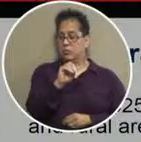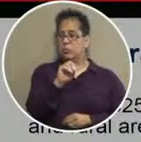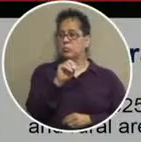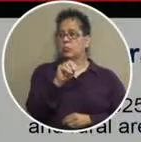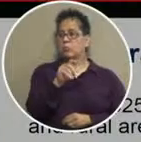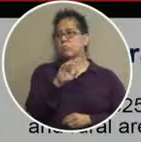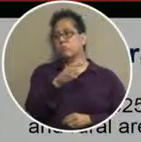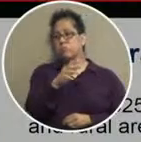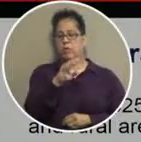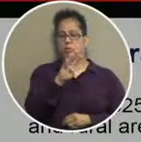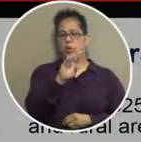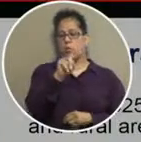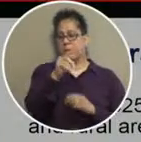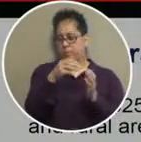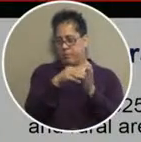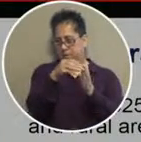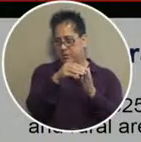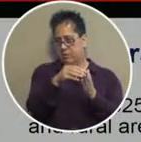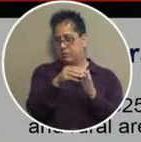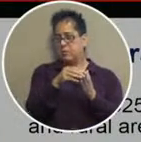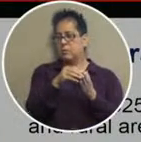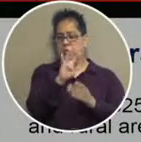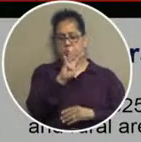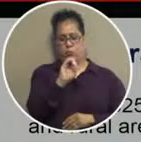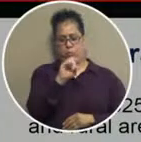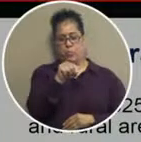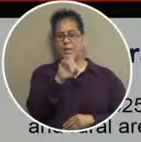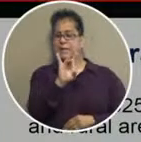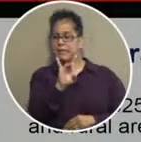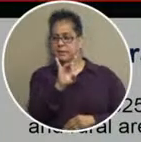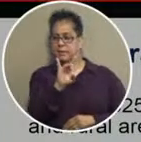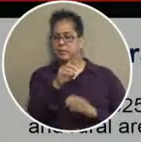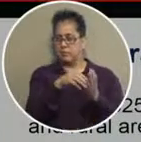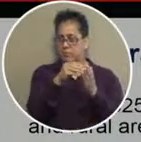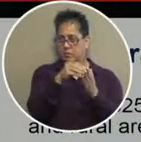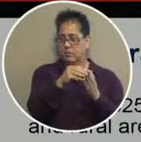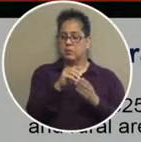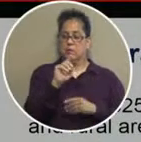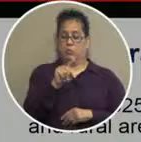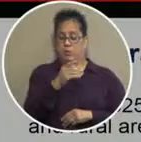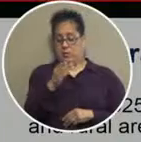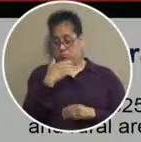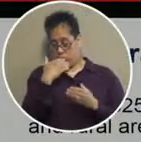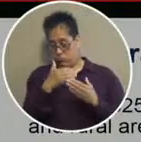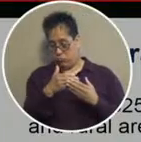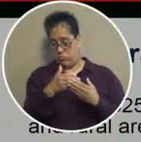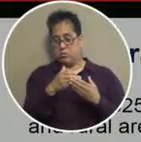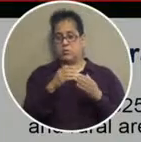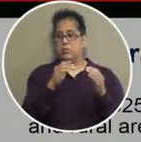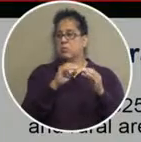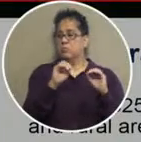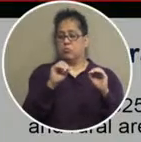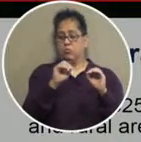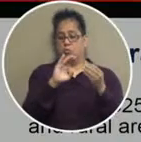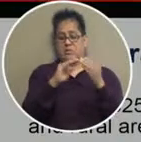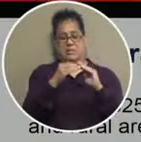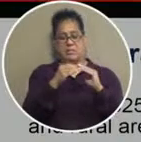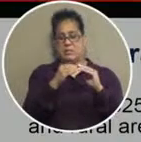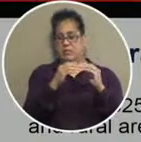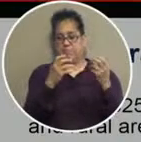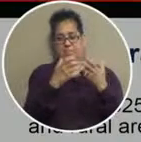under $41 million, so $40.8 million. One of the good things about that is that there's no city match. It's a